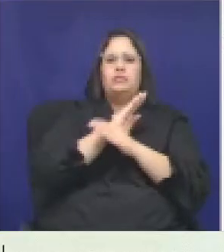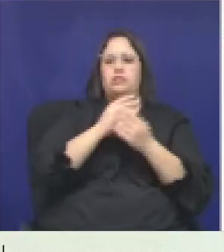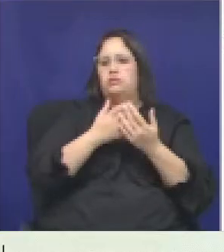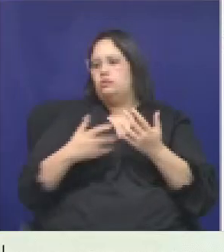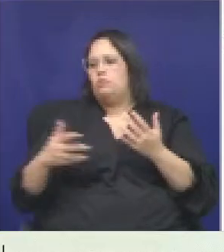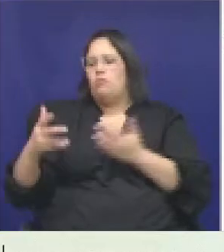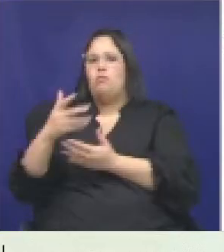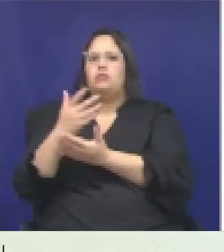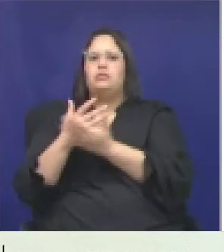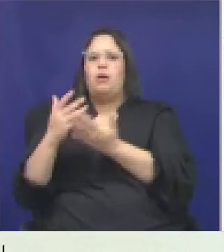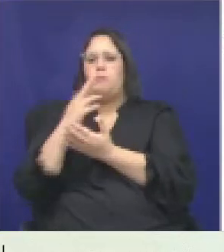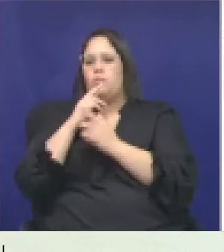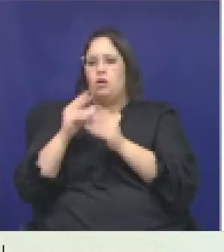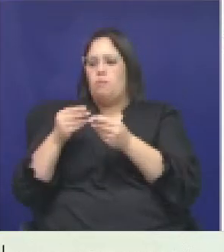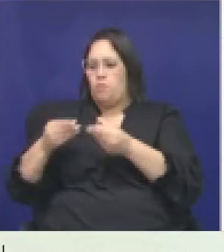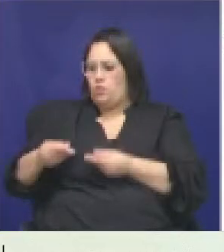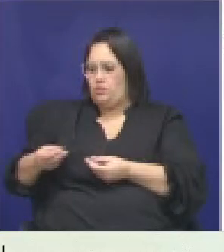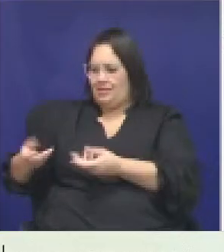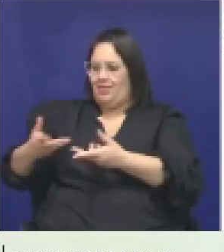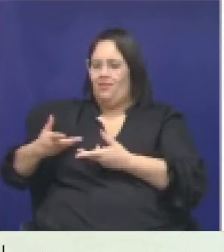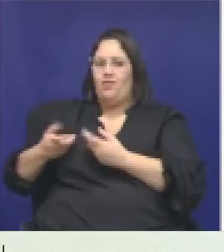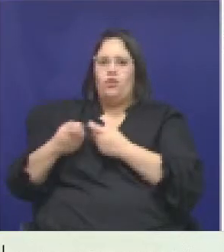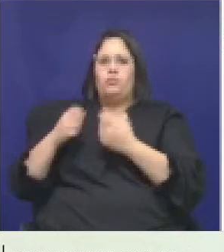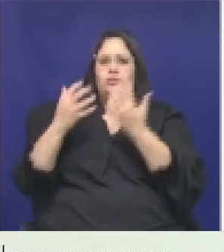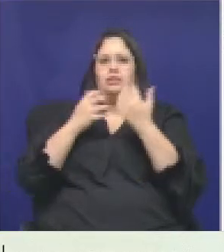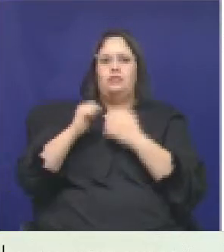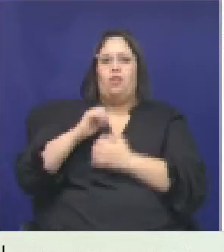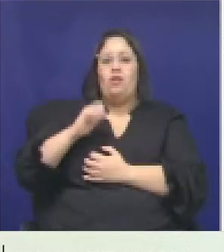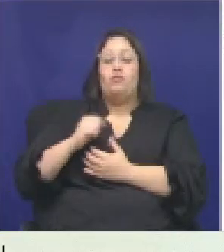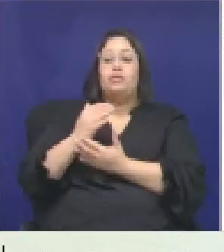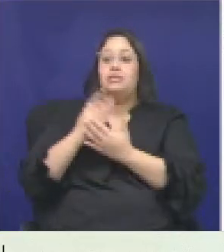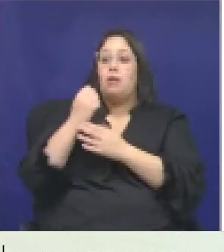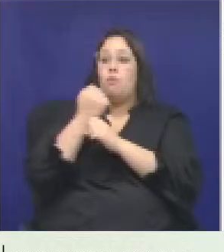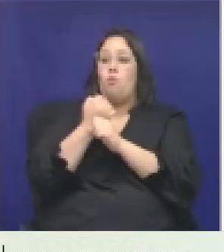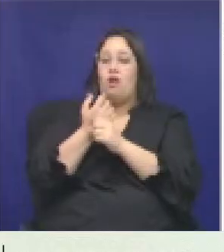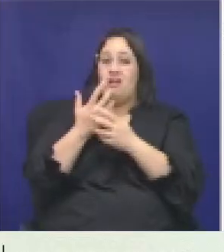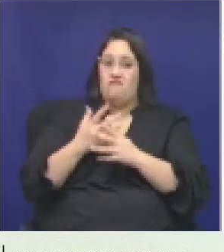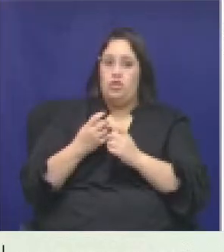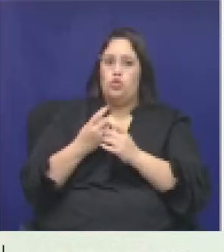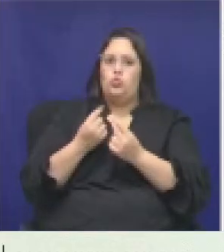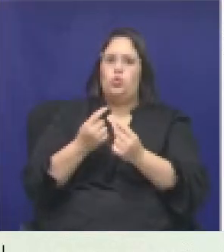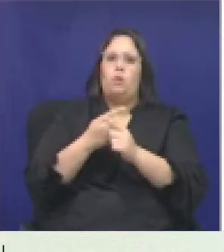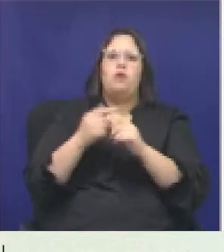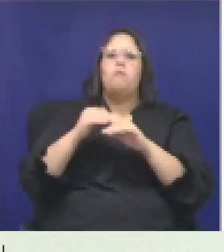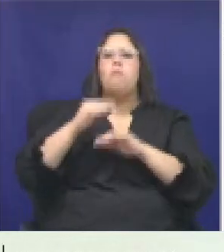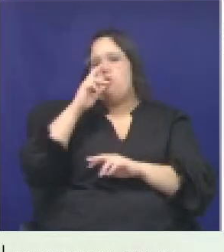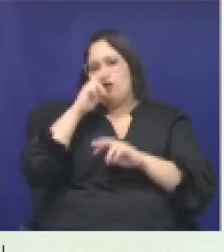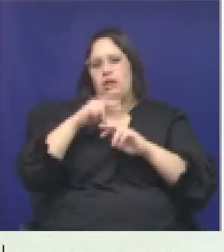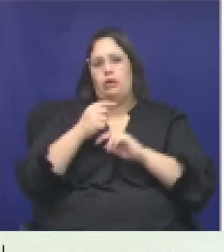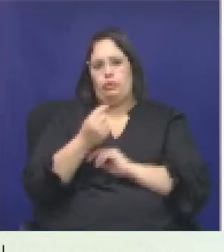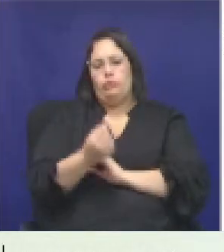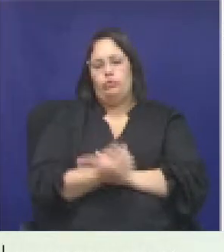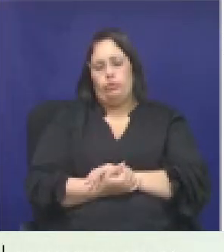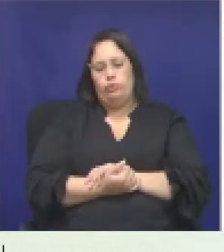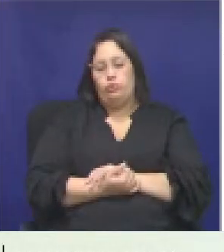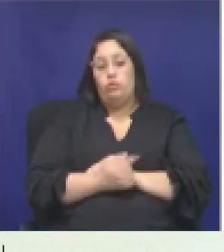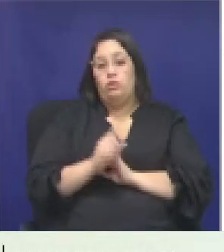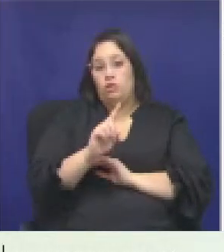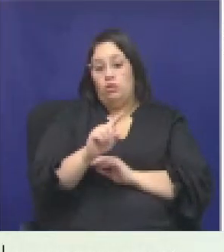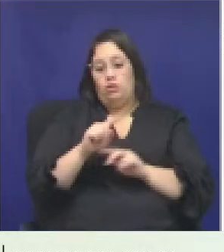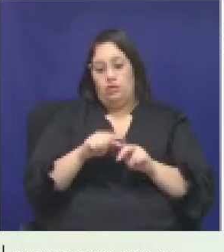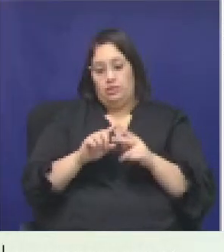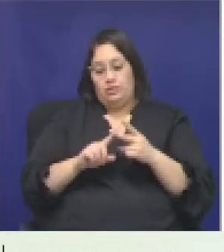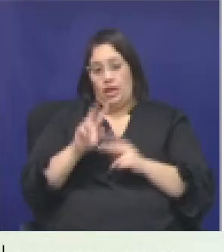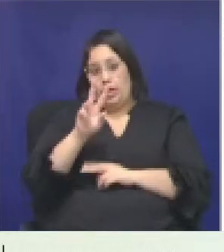of the reports that come from Stats SA. Now, some of that work has begun, but more must be done. But the second issue,